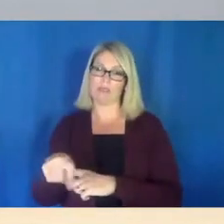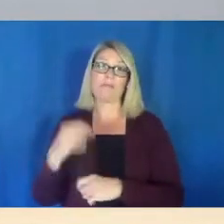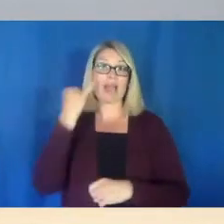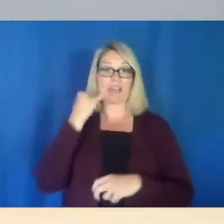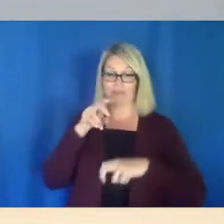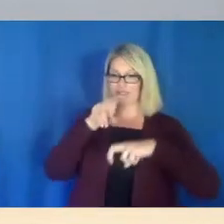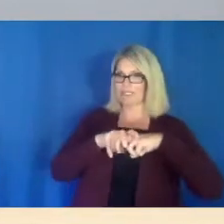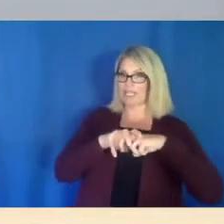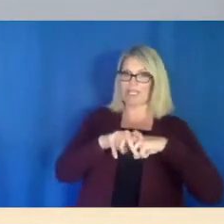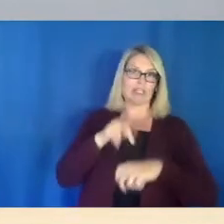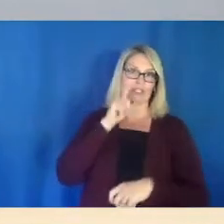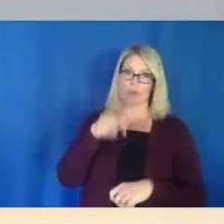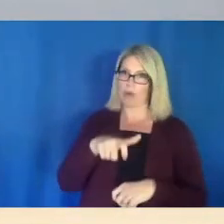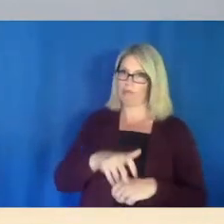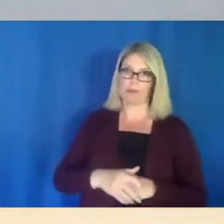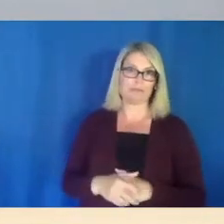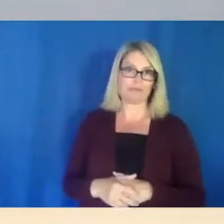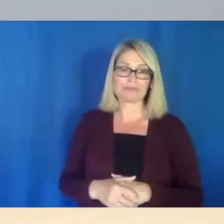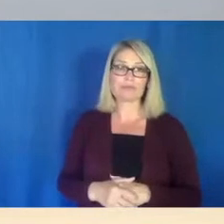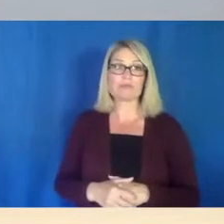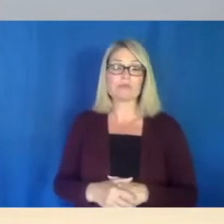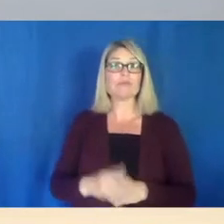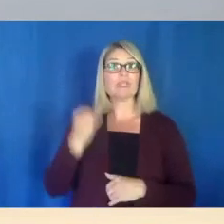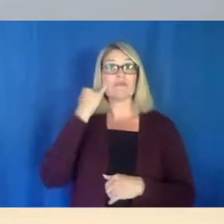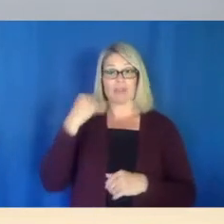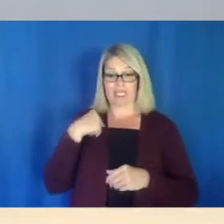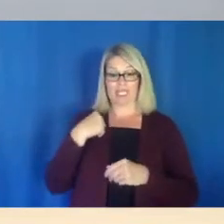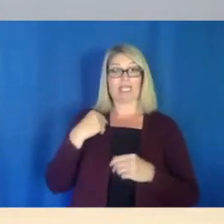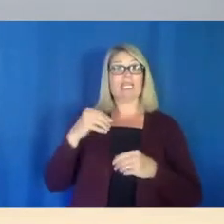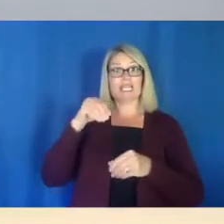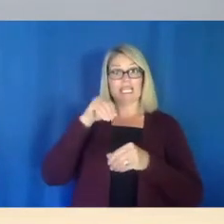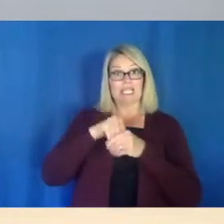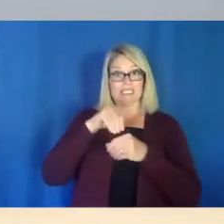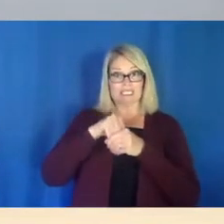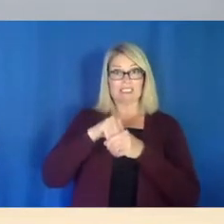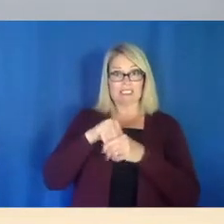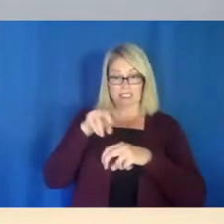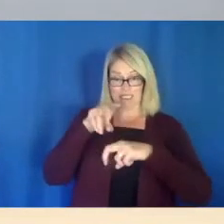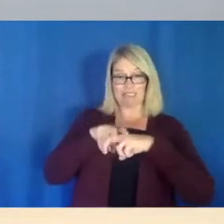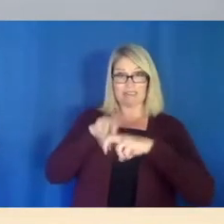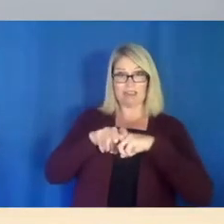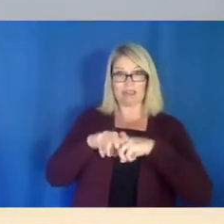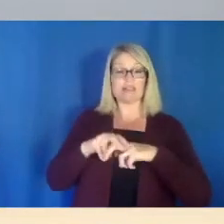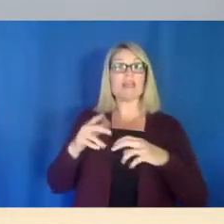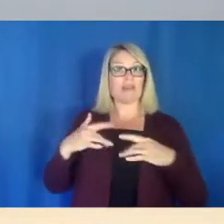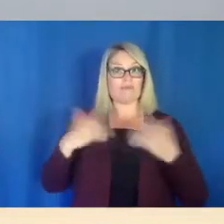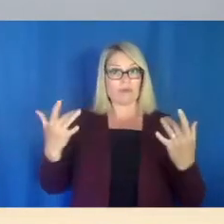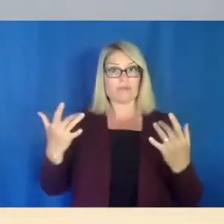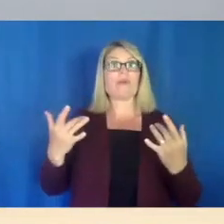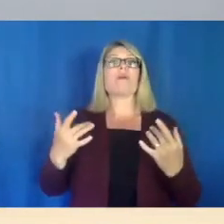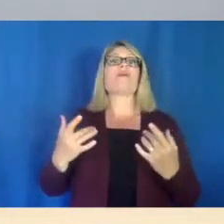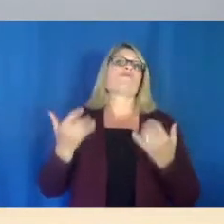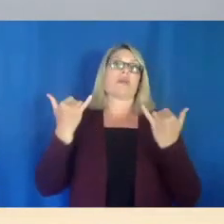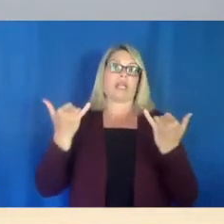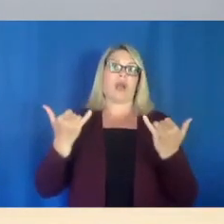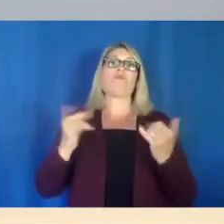For now, when you are out of your seat at an indoor venue event, masks are required.